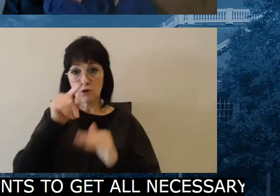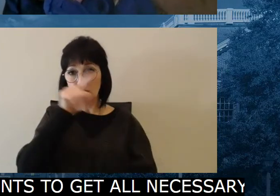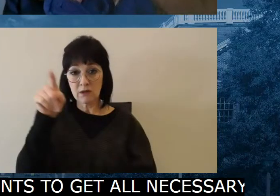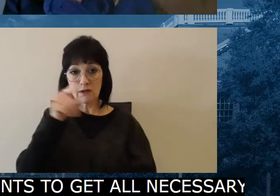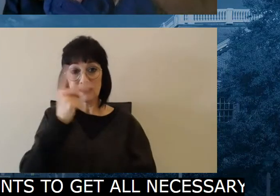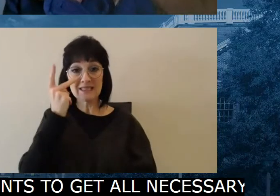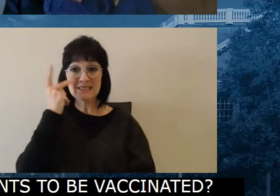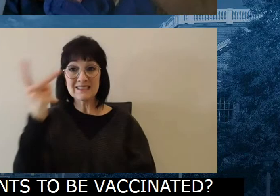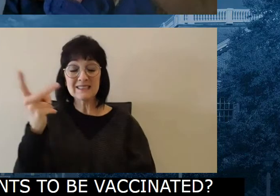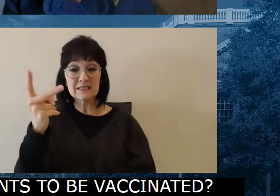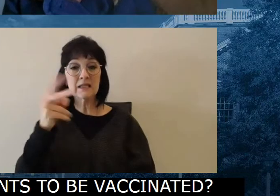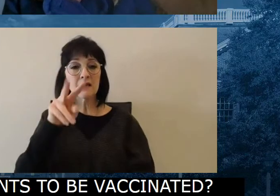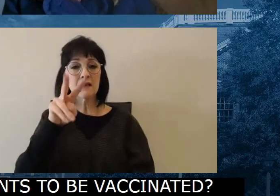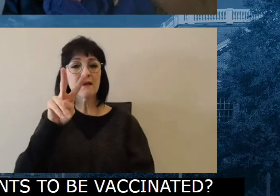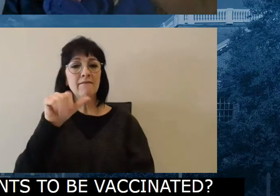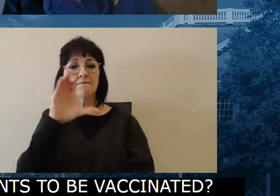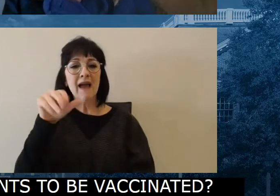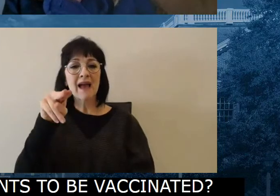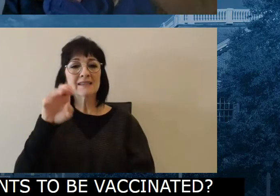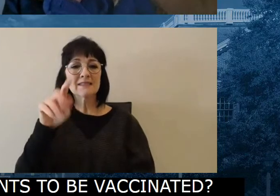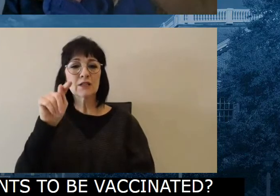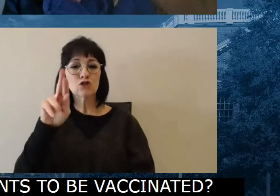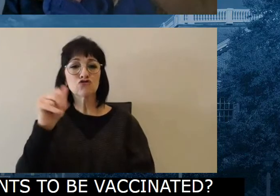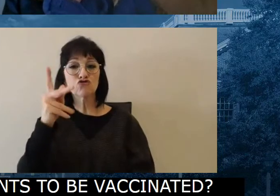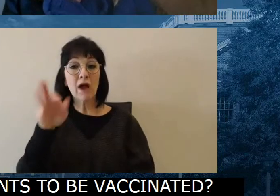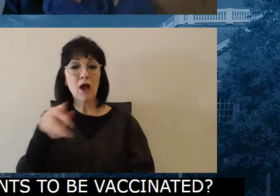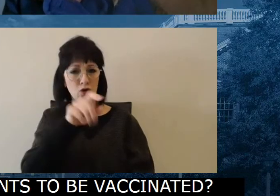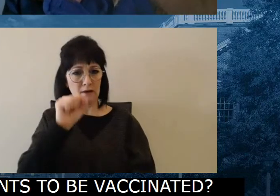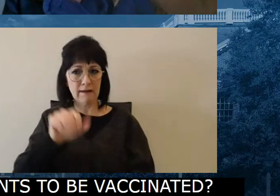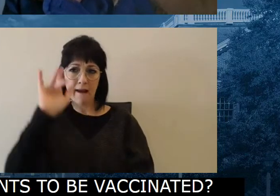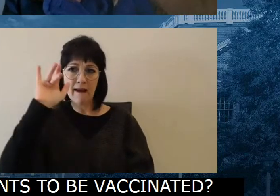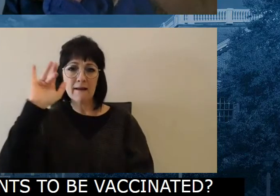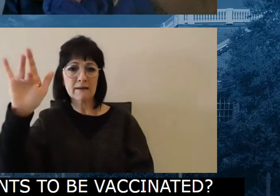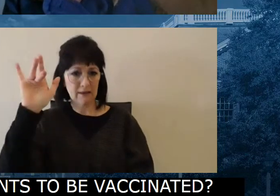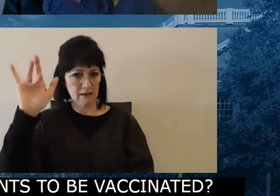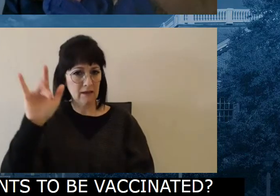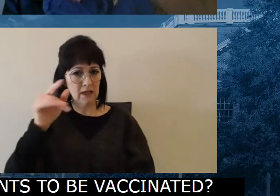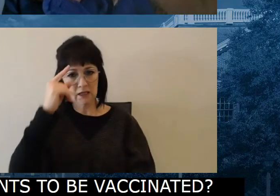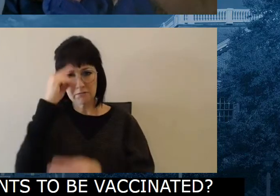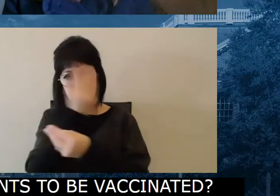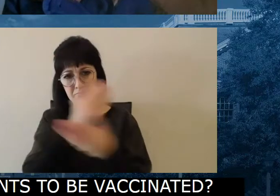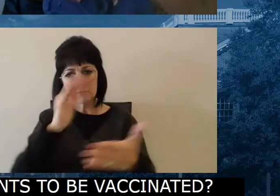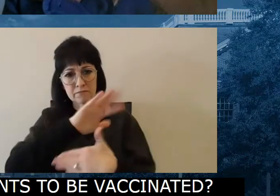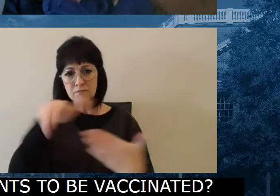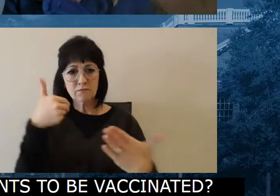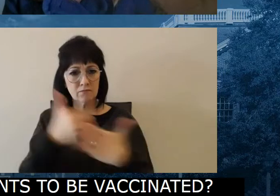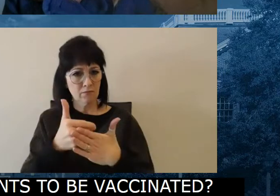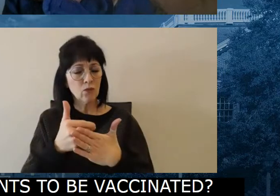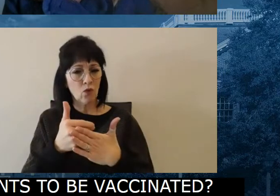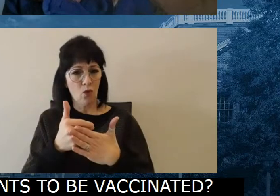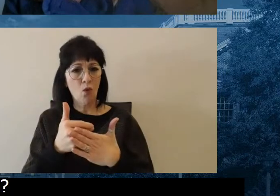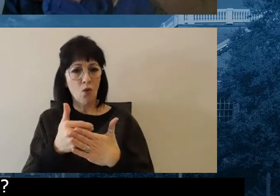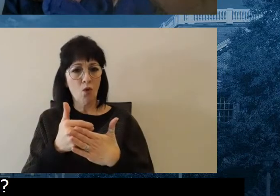vaccine tracker that gives you all the vaccine information. I think you can get directly to the vaccine tracker if you go